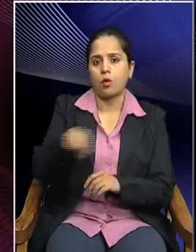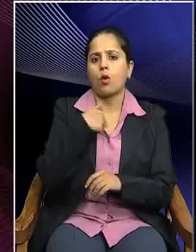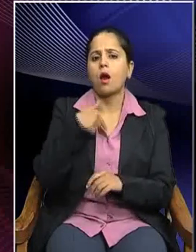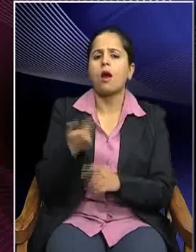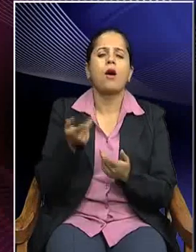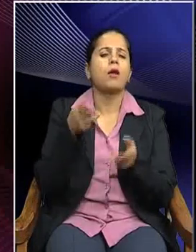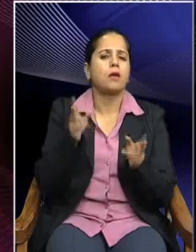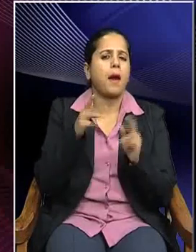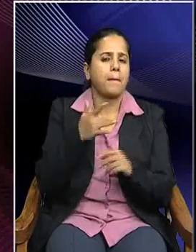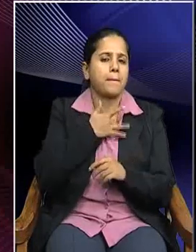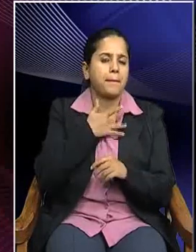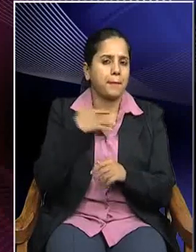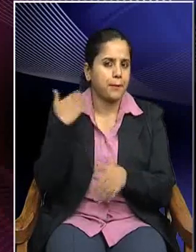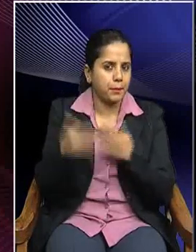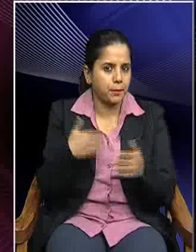generally